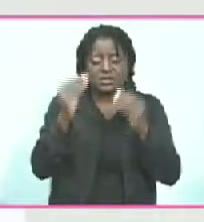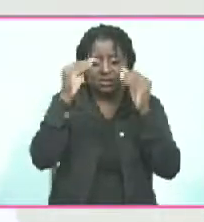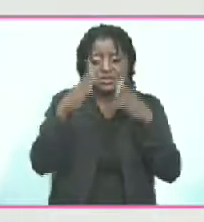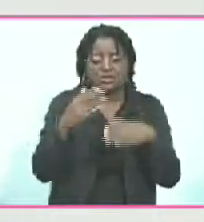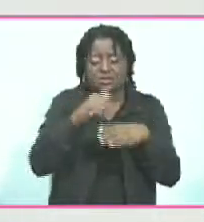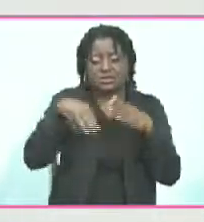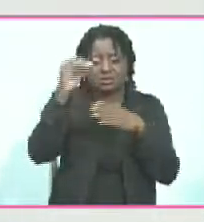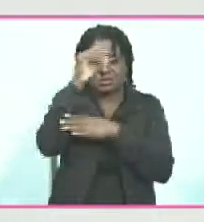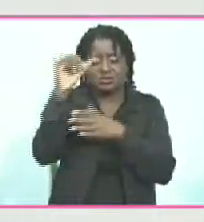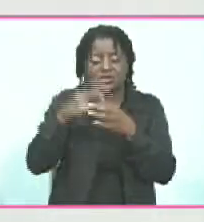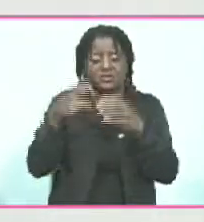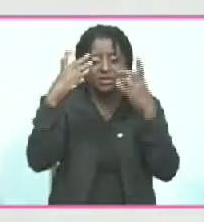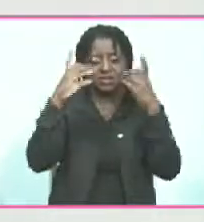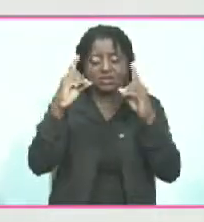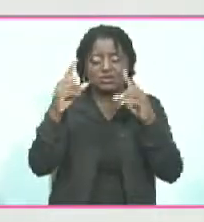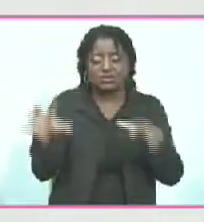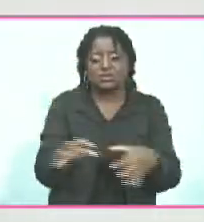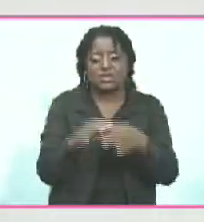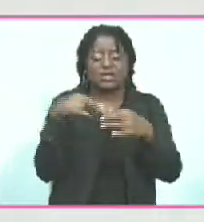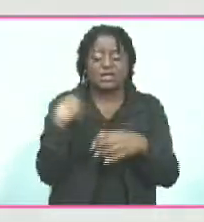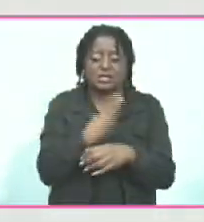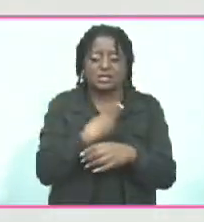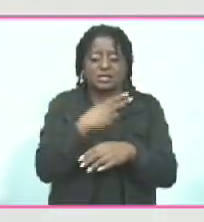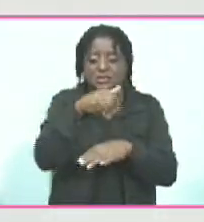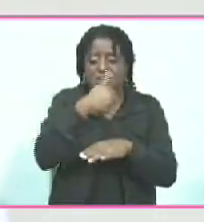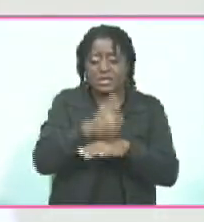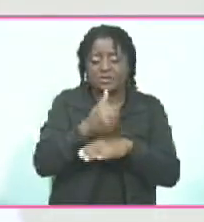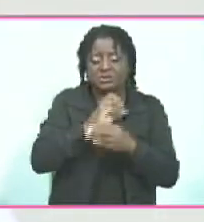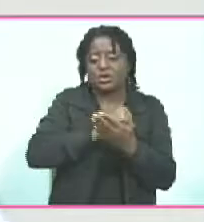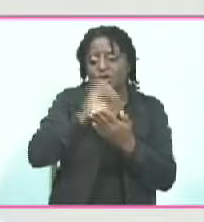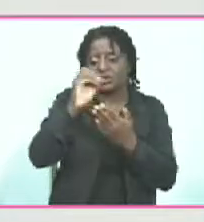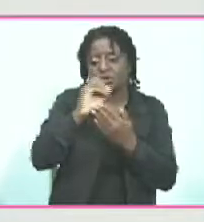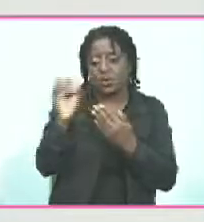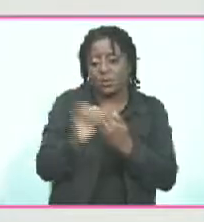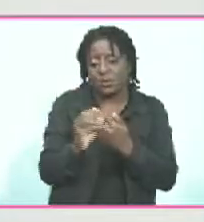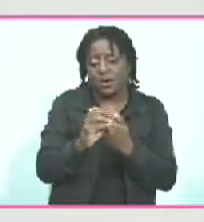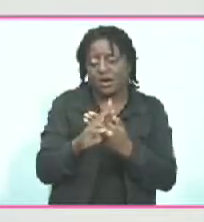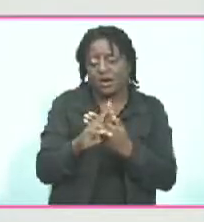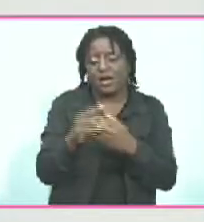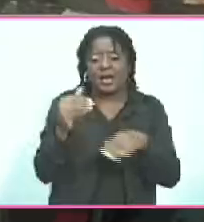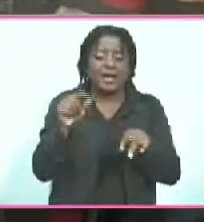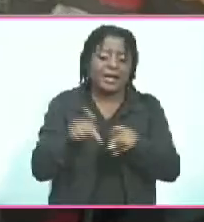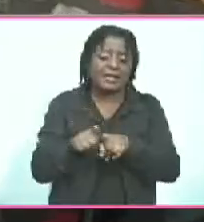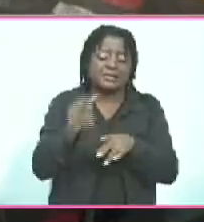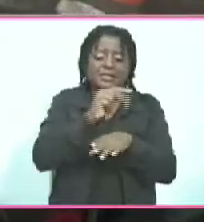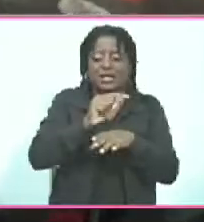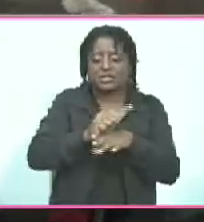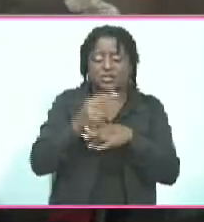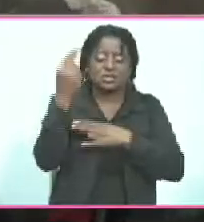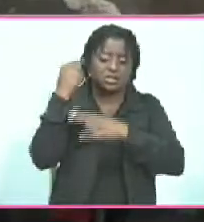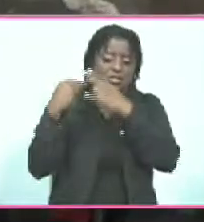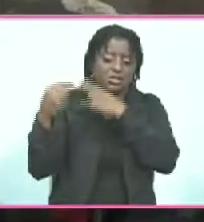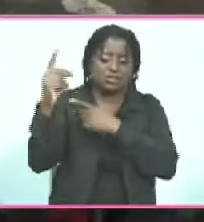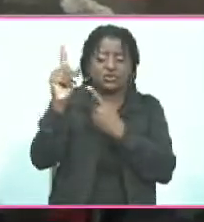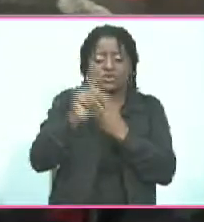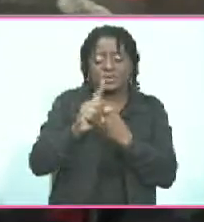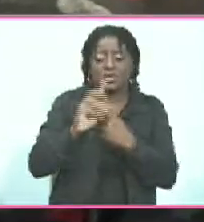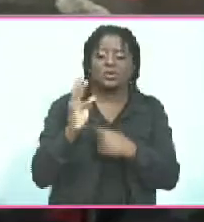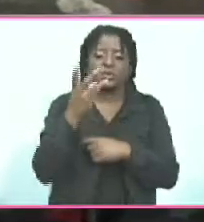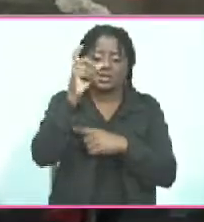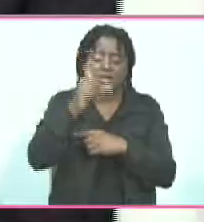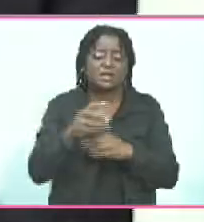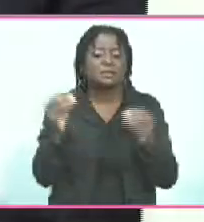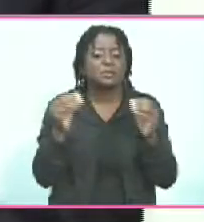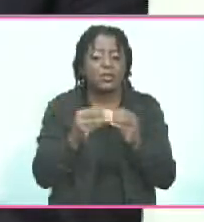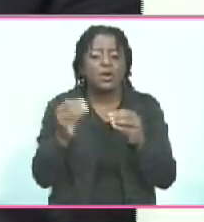us in establishing October as National History Month. Canon Campbell says we need more Bahamians to